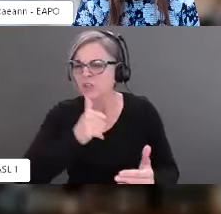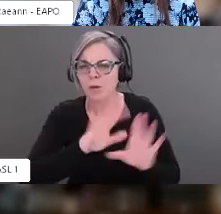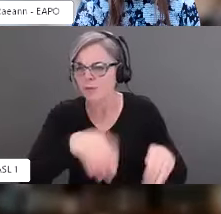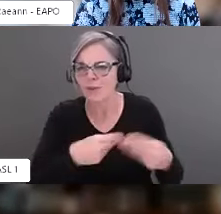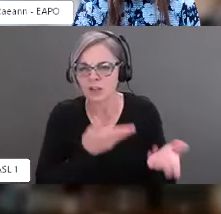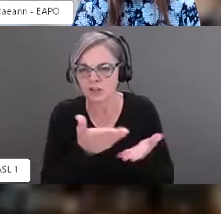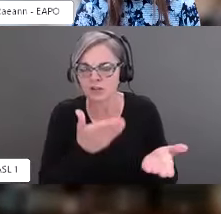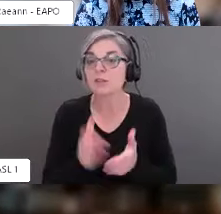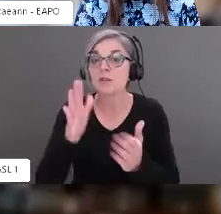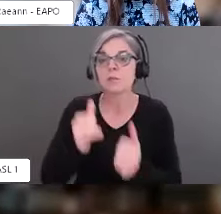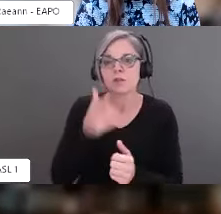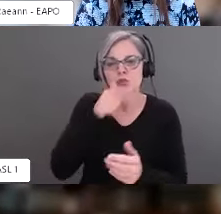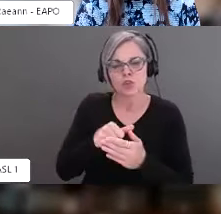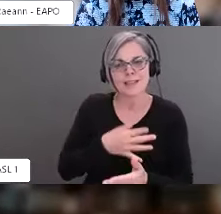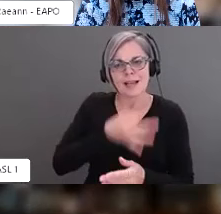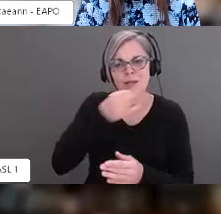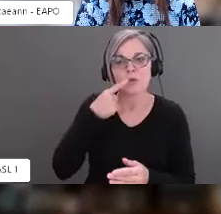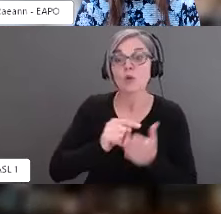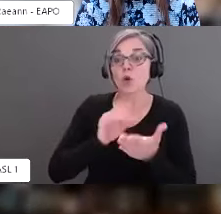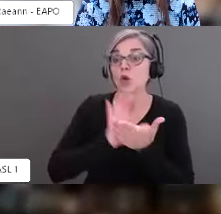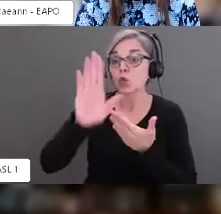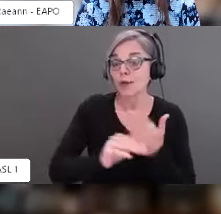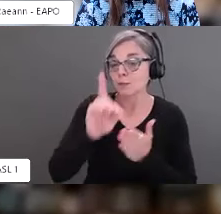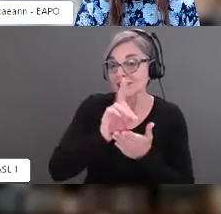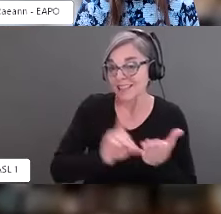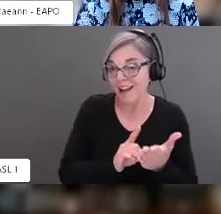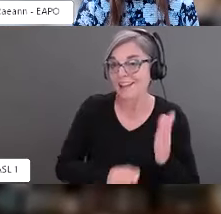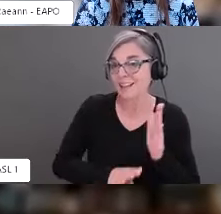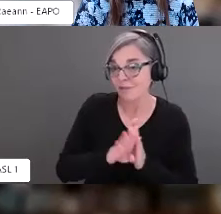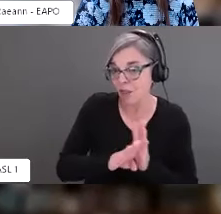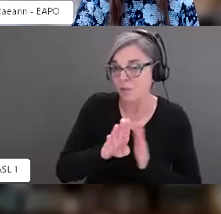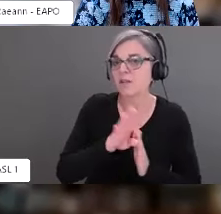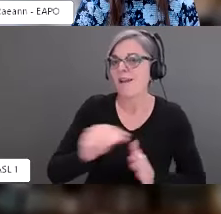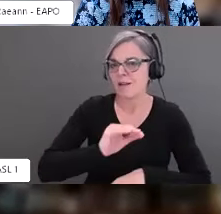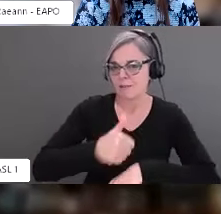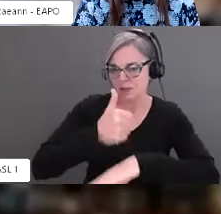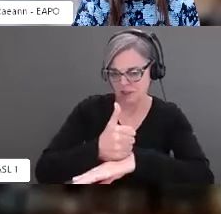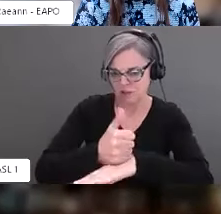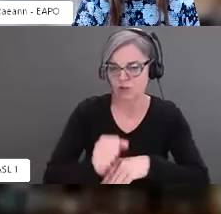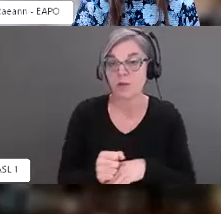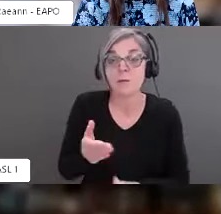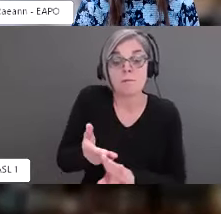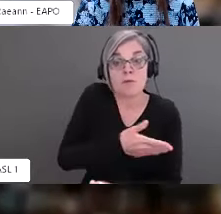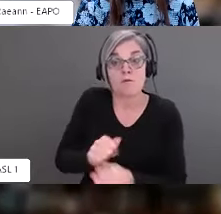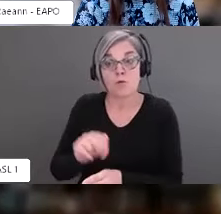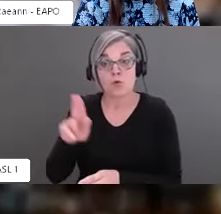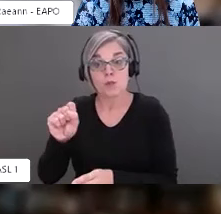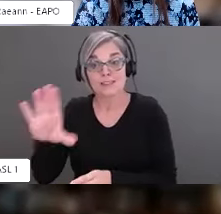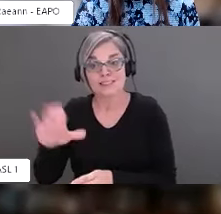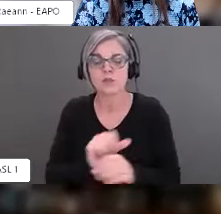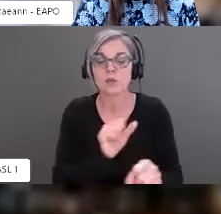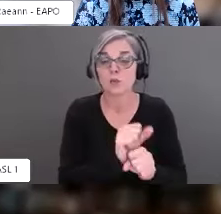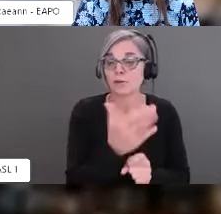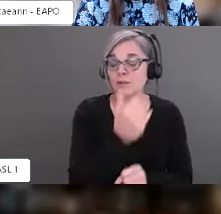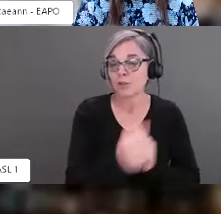implementation. Before joining USC, she served 16 years at the University of California,